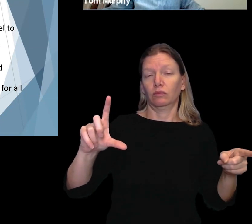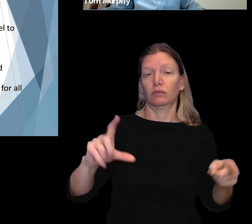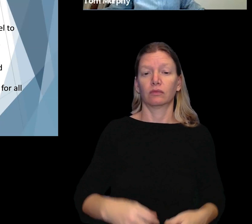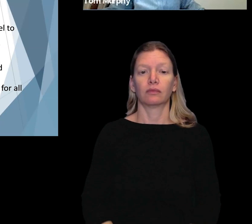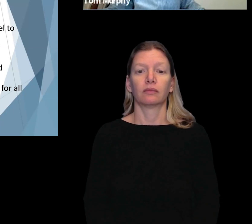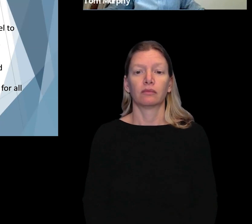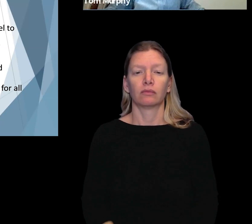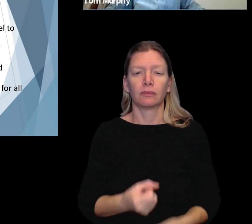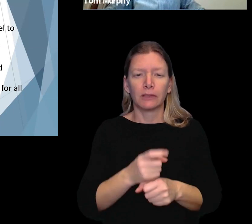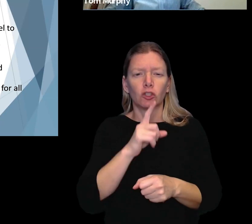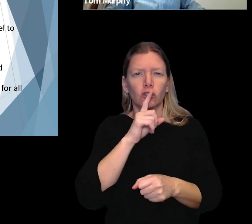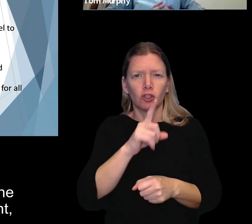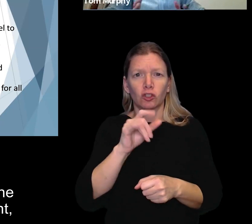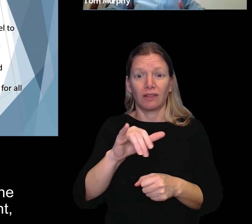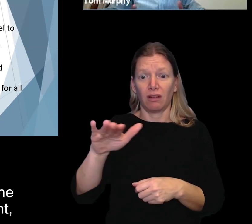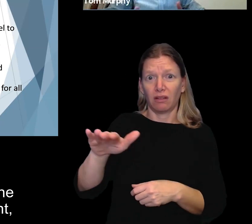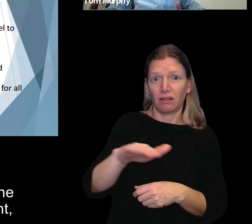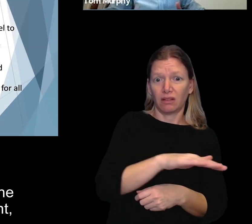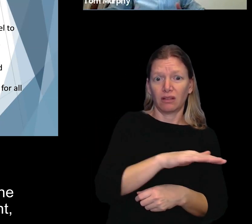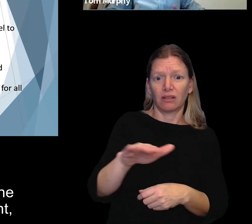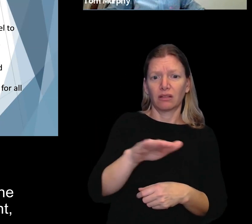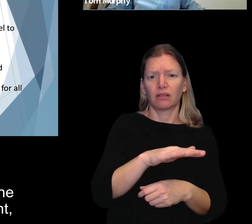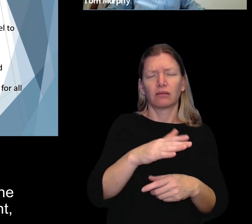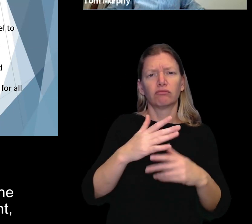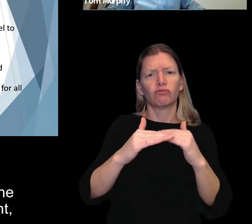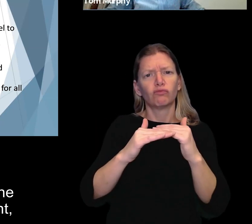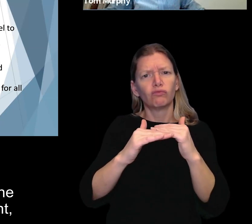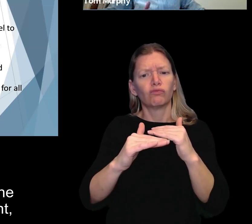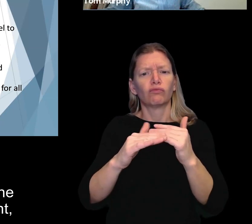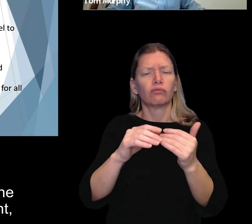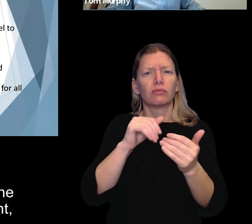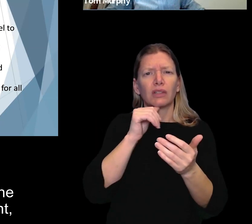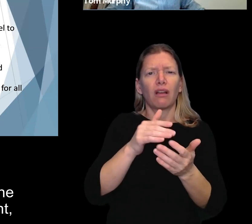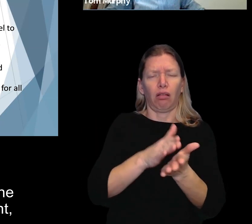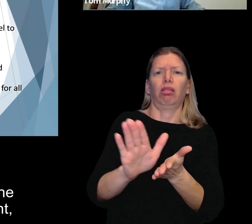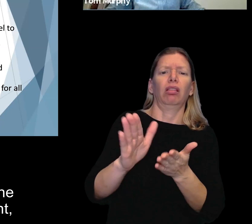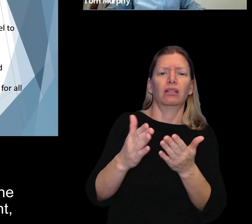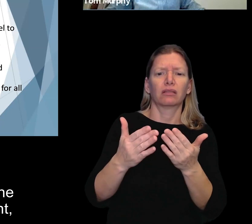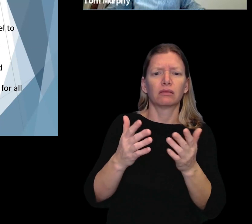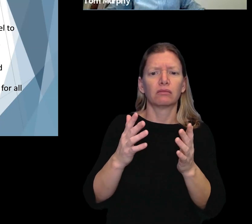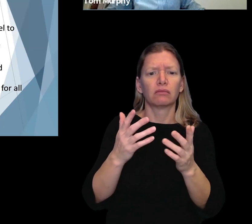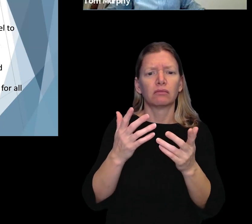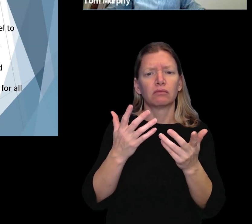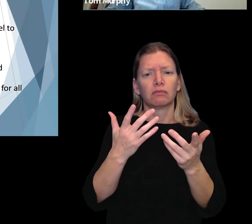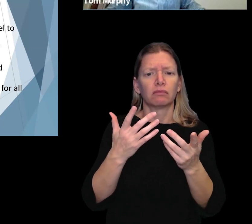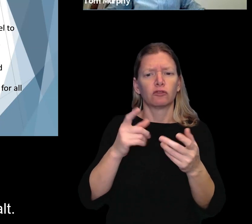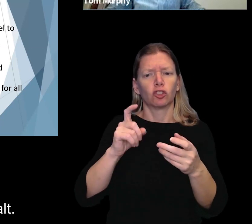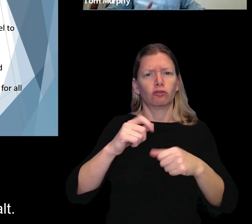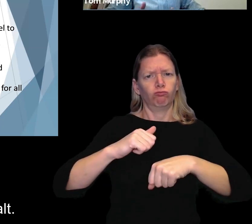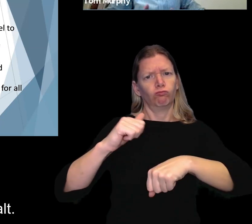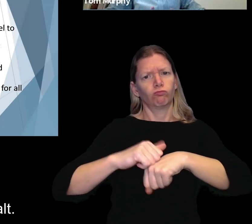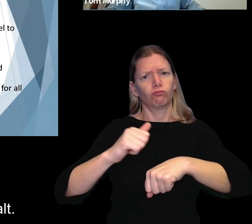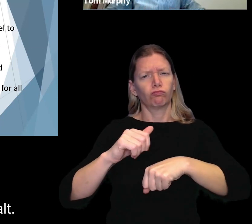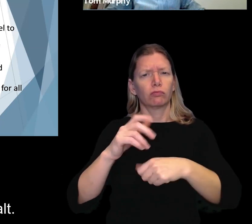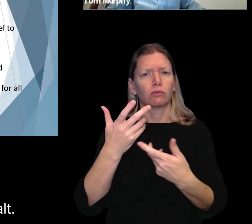rise. You want to make sure that the surface is stable slip resistant, that